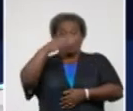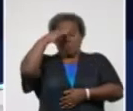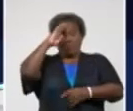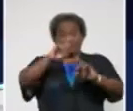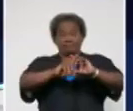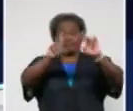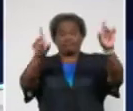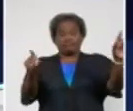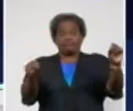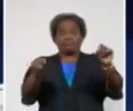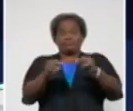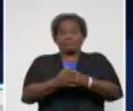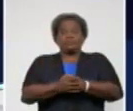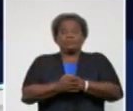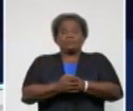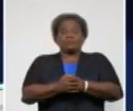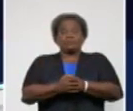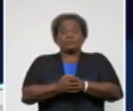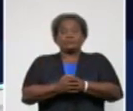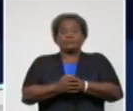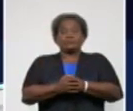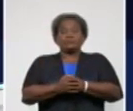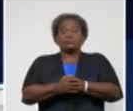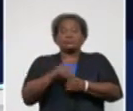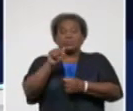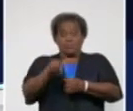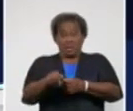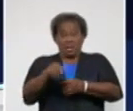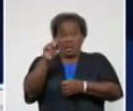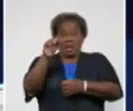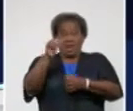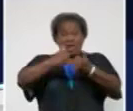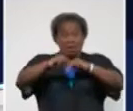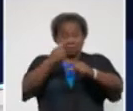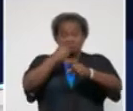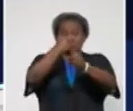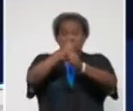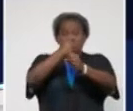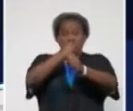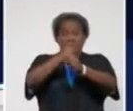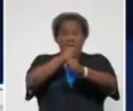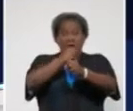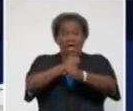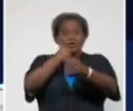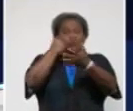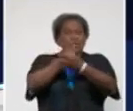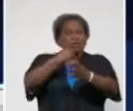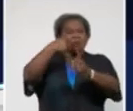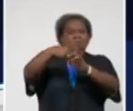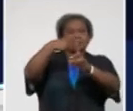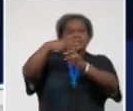7,588 samples in our various molecular biology laboratories.